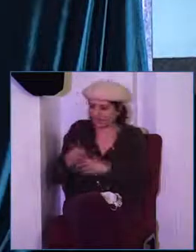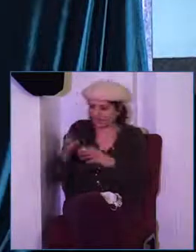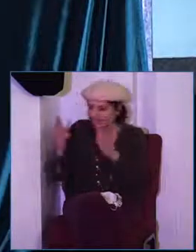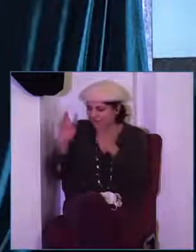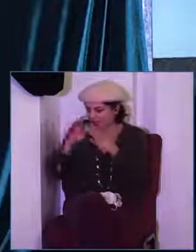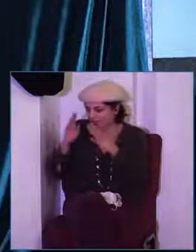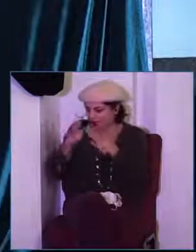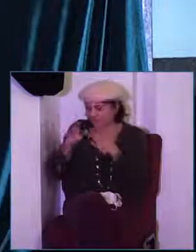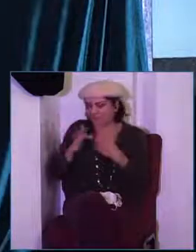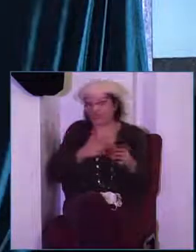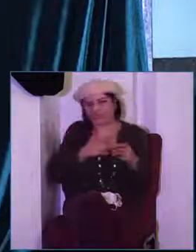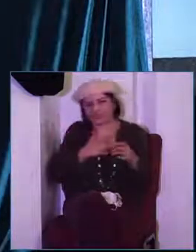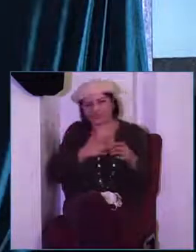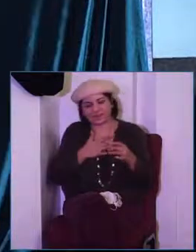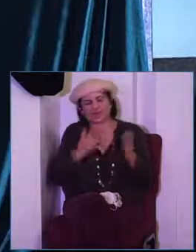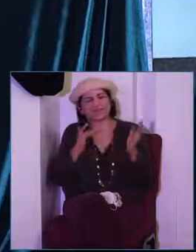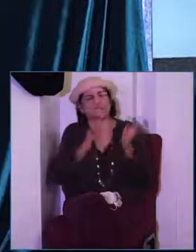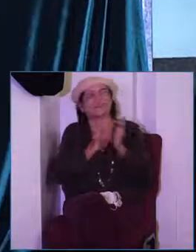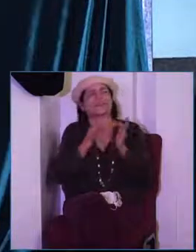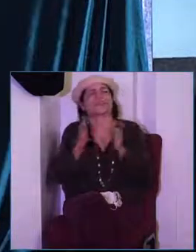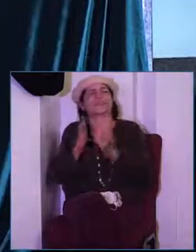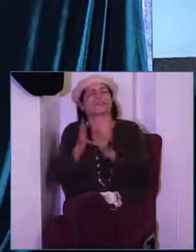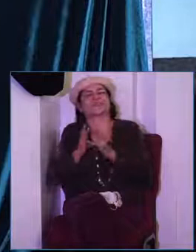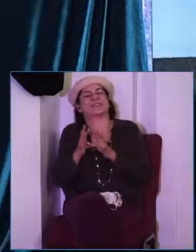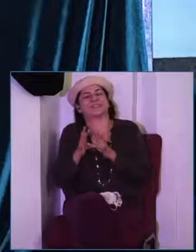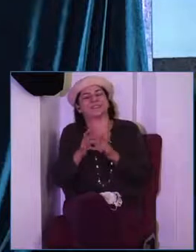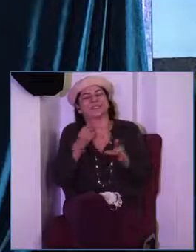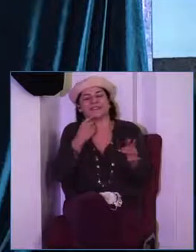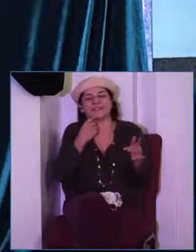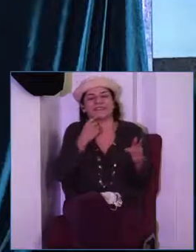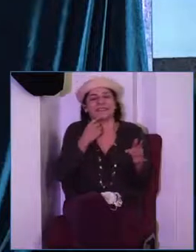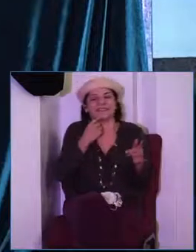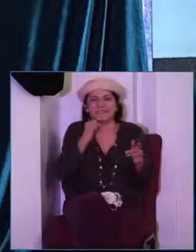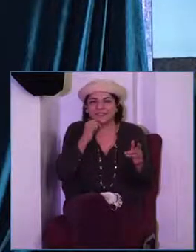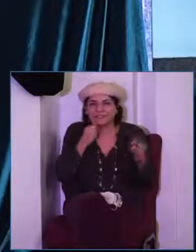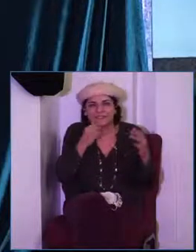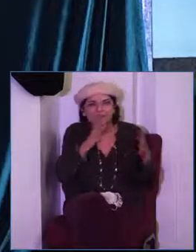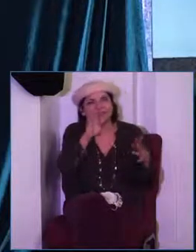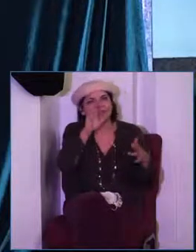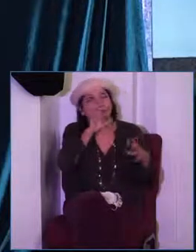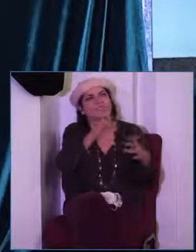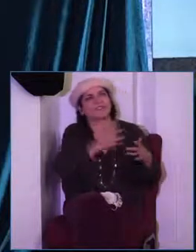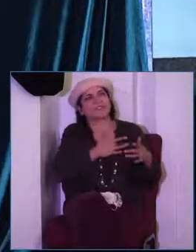Jesus says, don't let your heart be troubled. What?